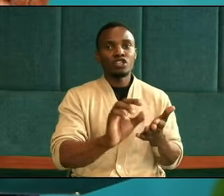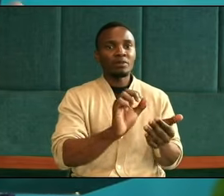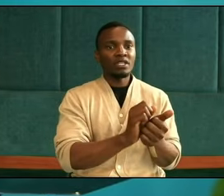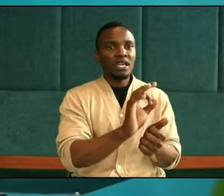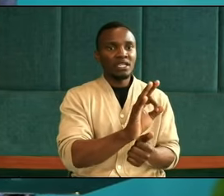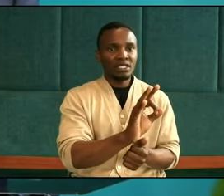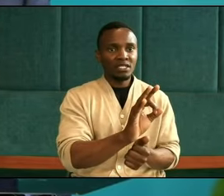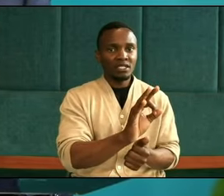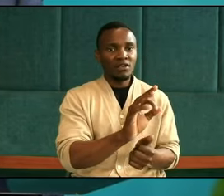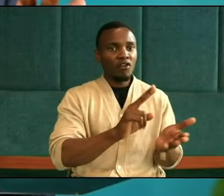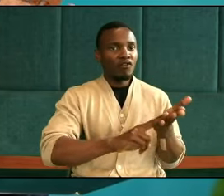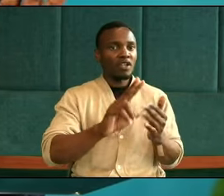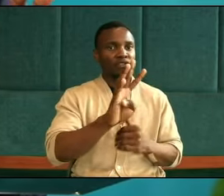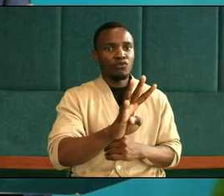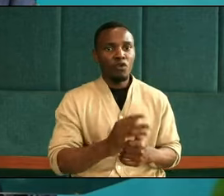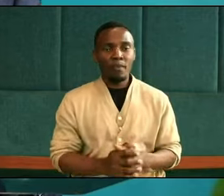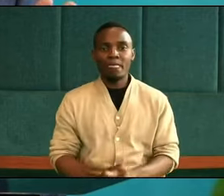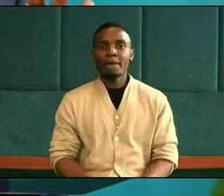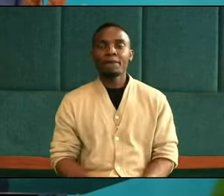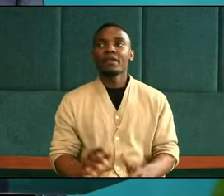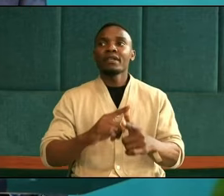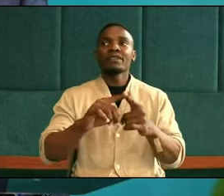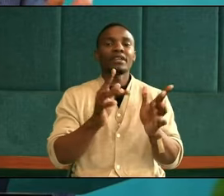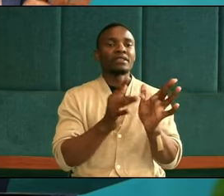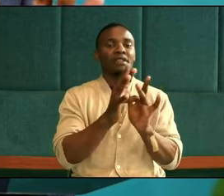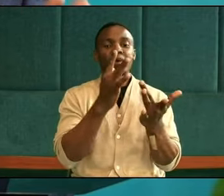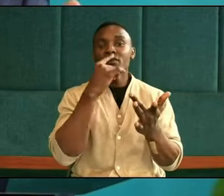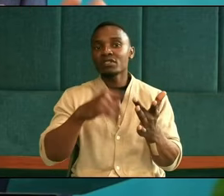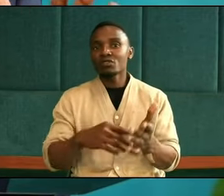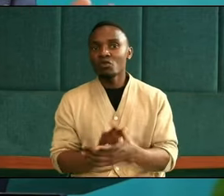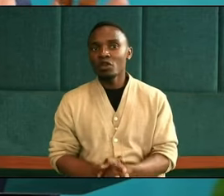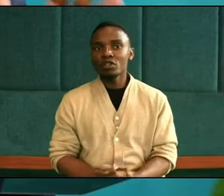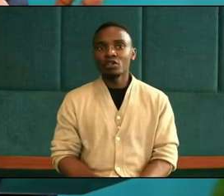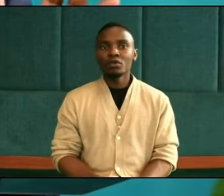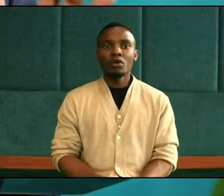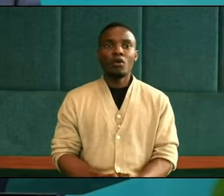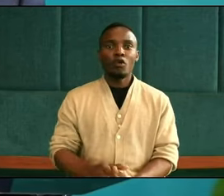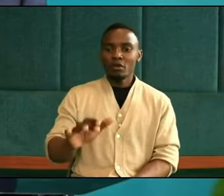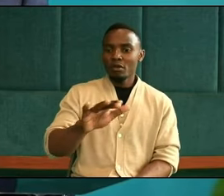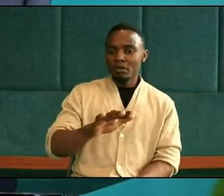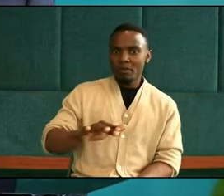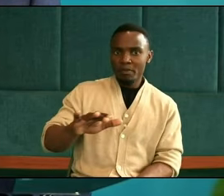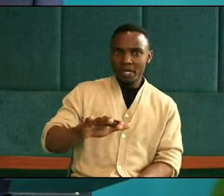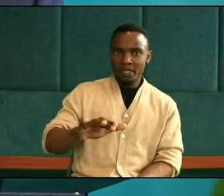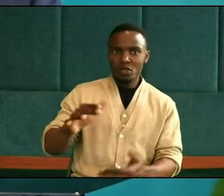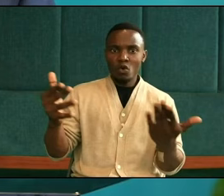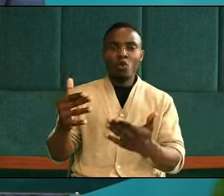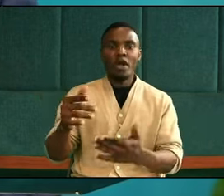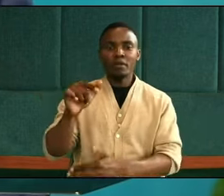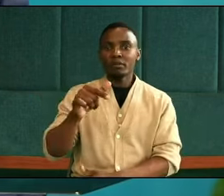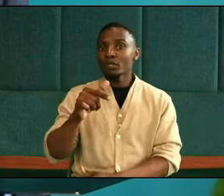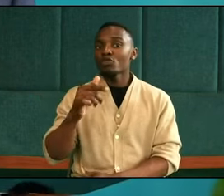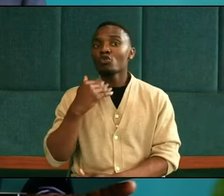Now the Bible says, on each side of the pass that Jonathan intended to cross to